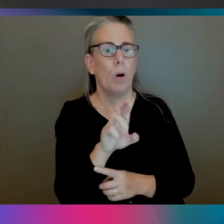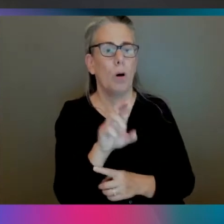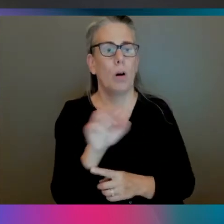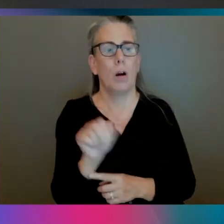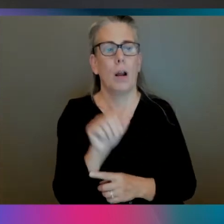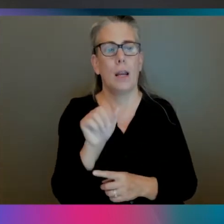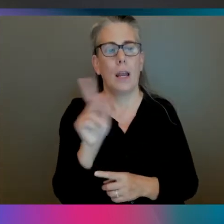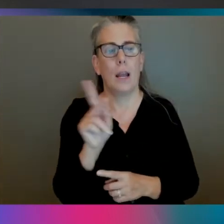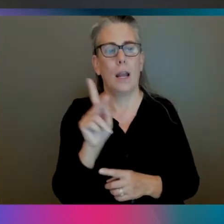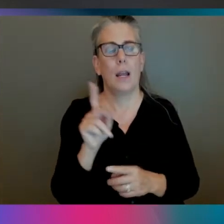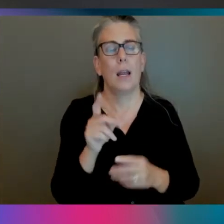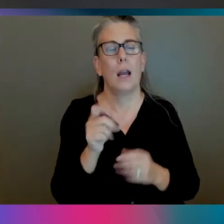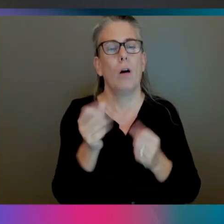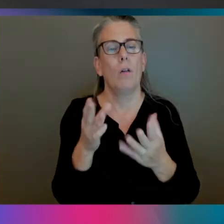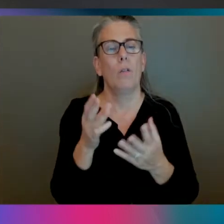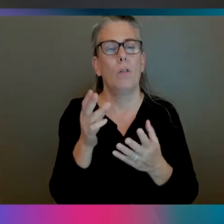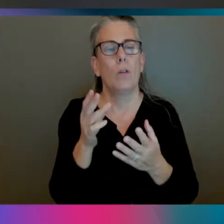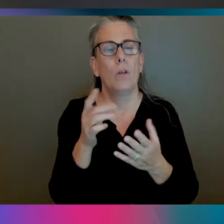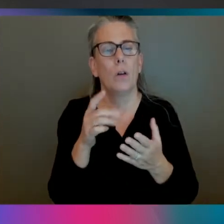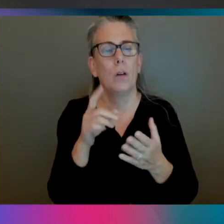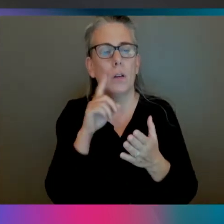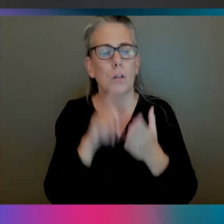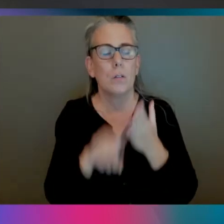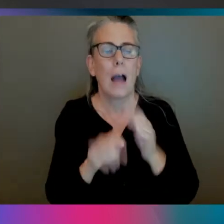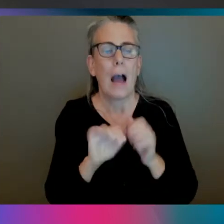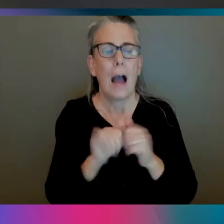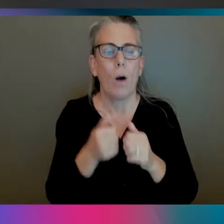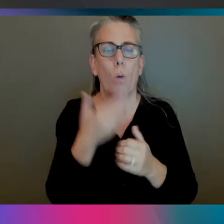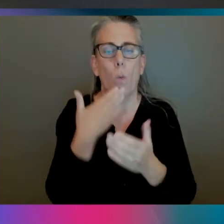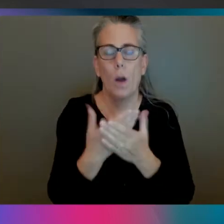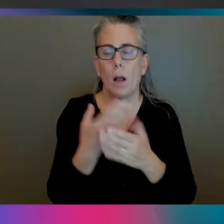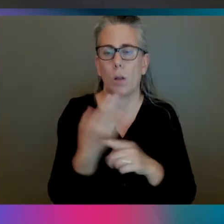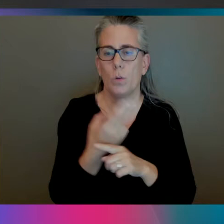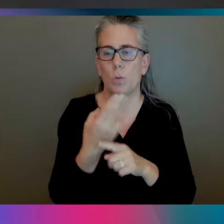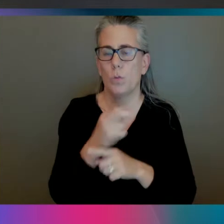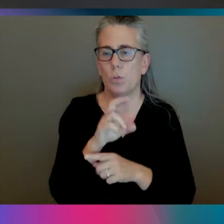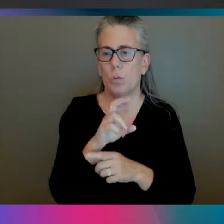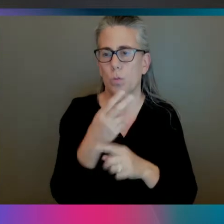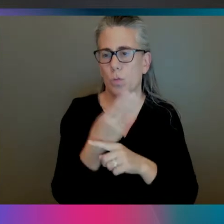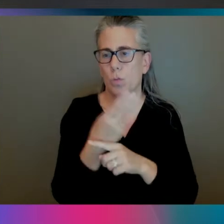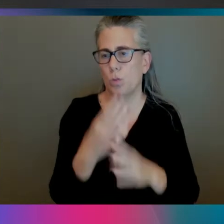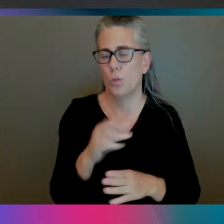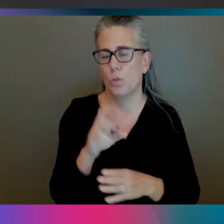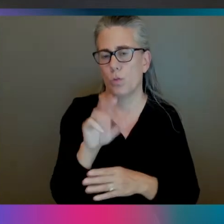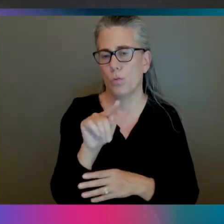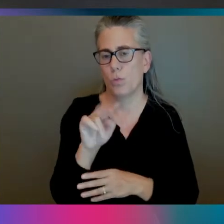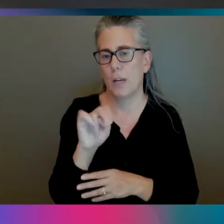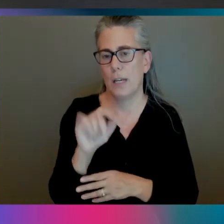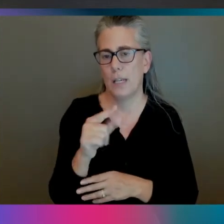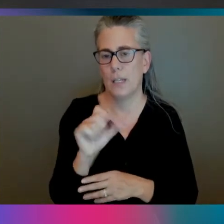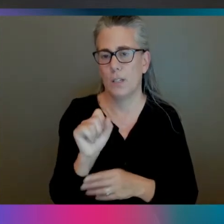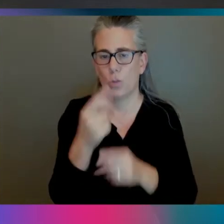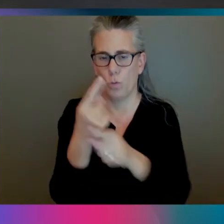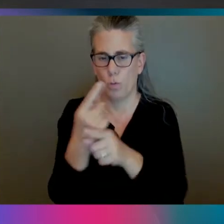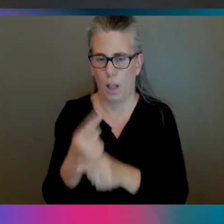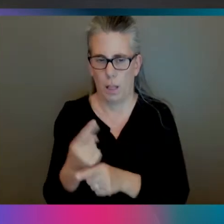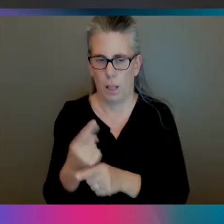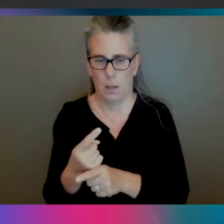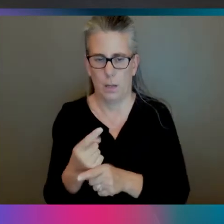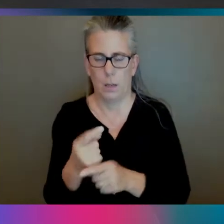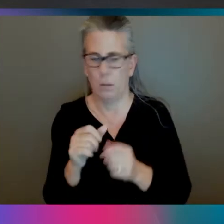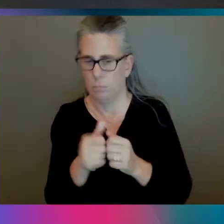and reuse those ratings correctly. Yes. Right. So we're kind of going through that process. And then once we have